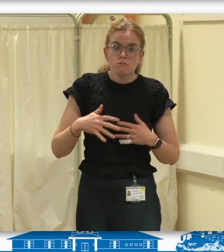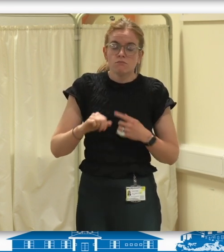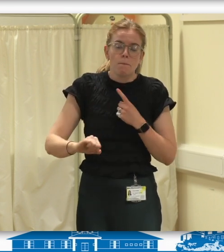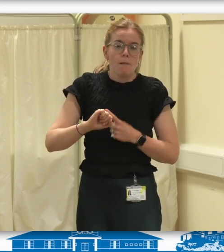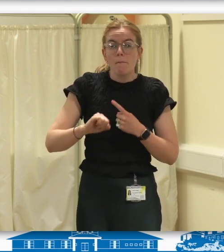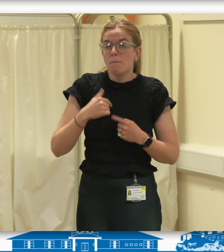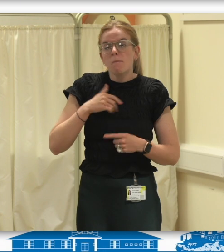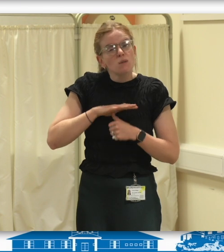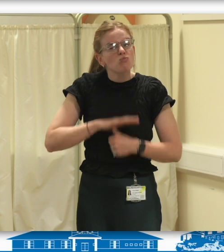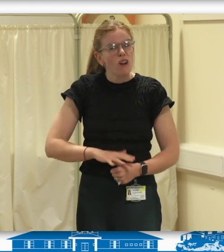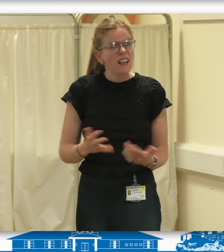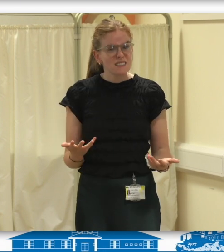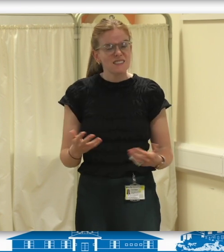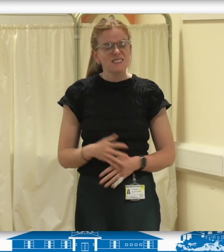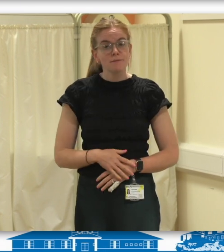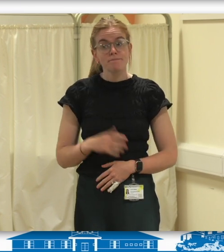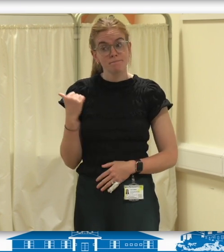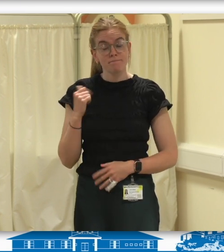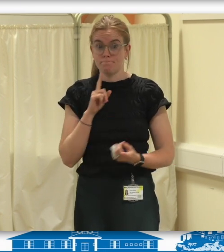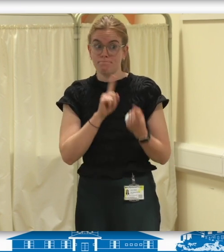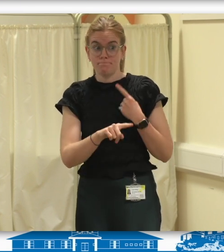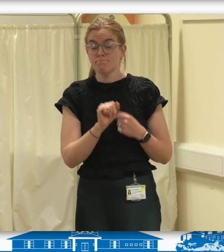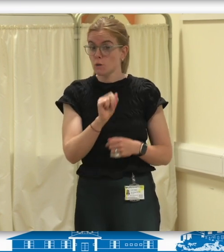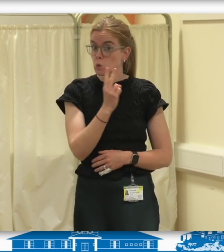depressed. Yes, 28 years is a